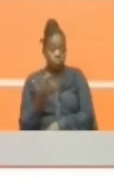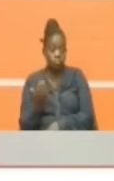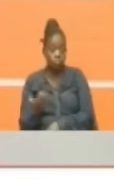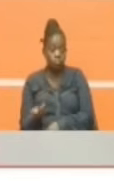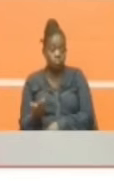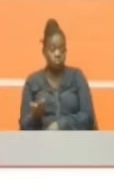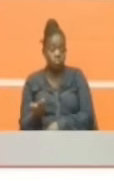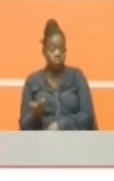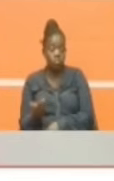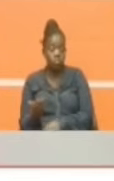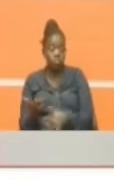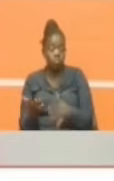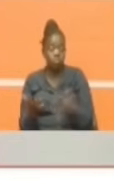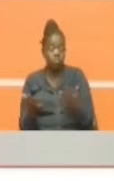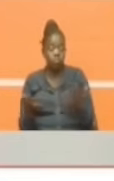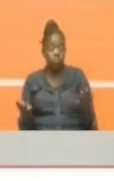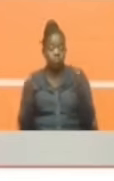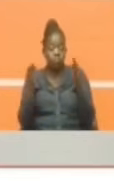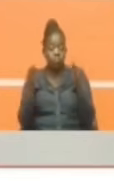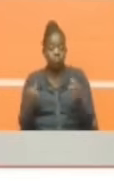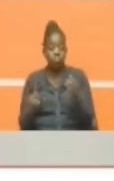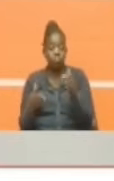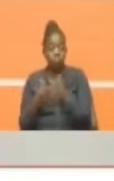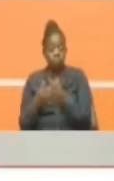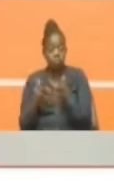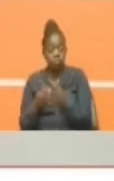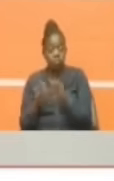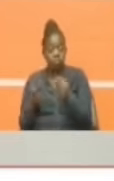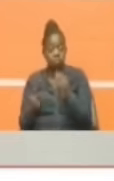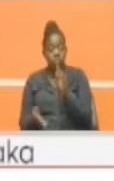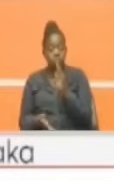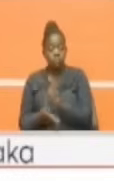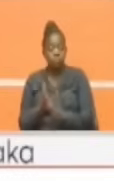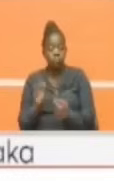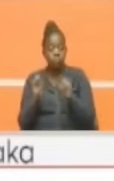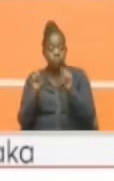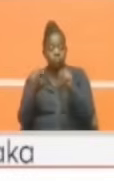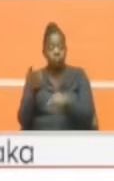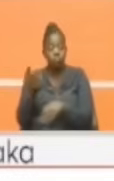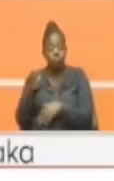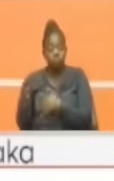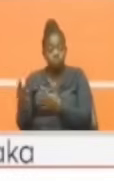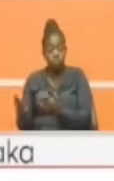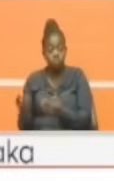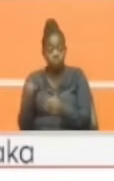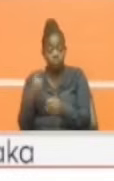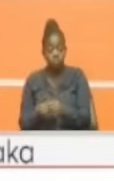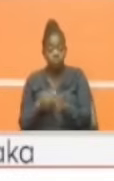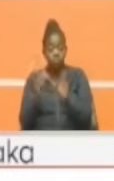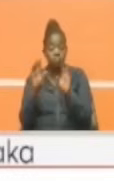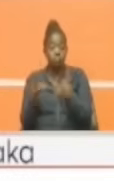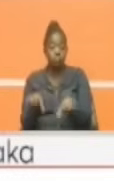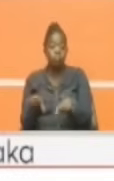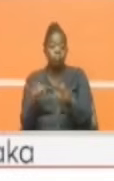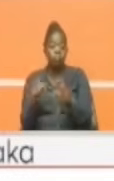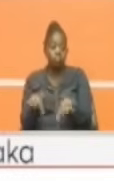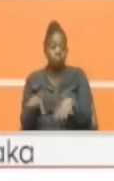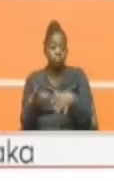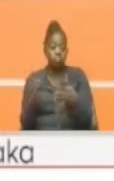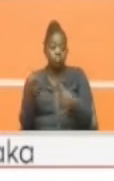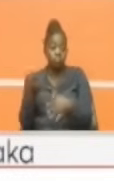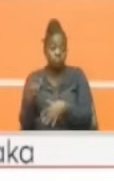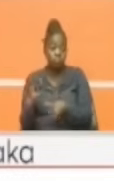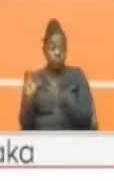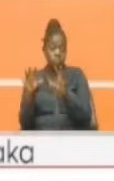oba bintu byagatangira ng'obutadduka sipiidi genda mu nnyanja. Kati ebiseera by'enkuba bwe biba nga enkuba